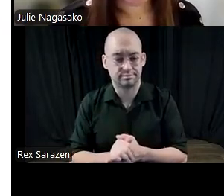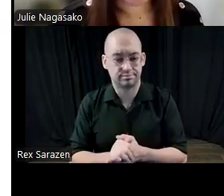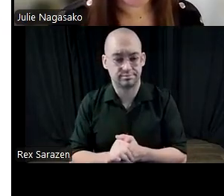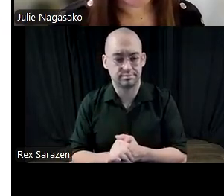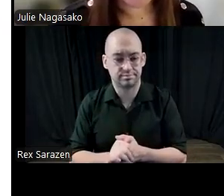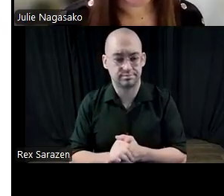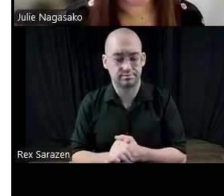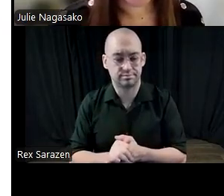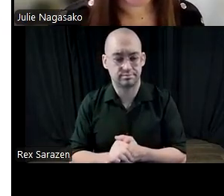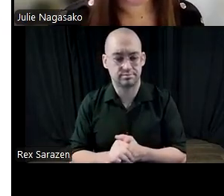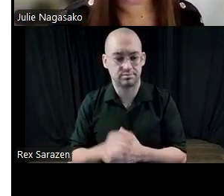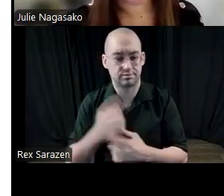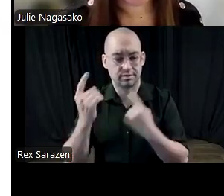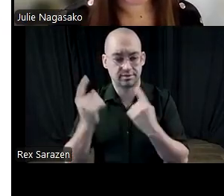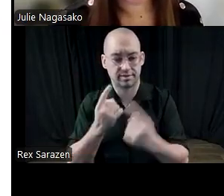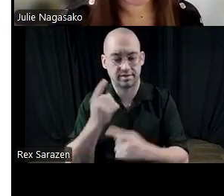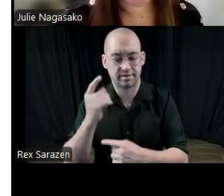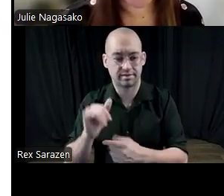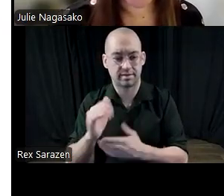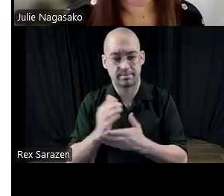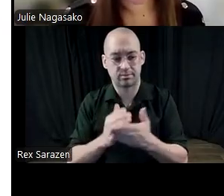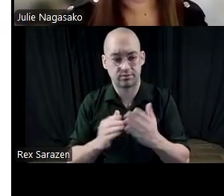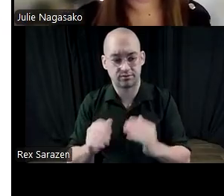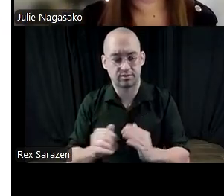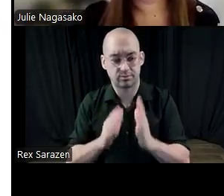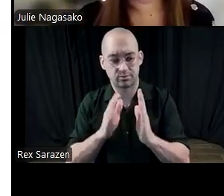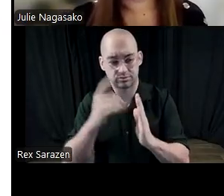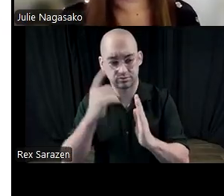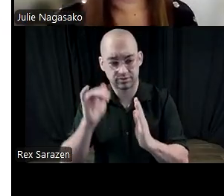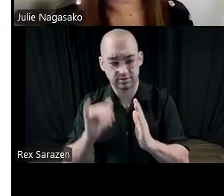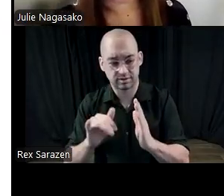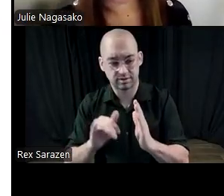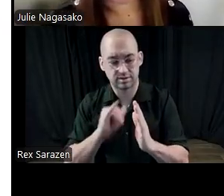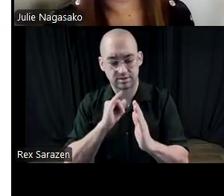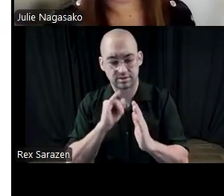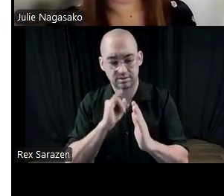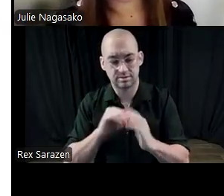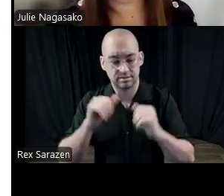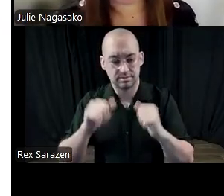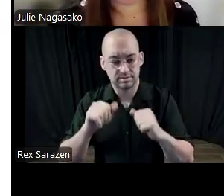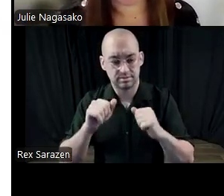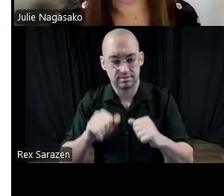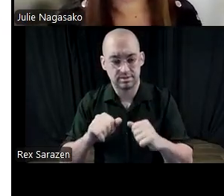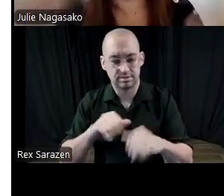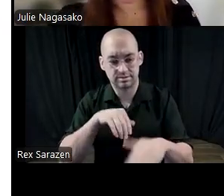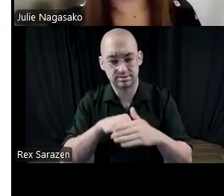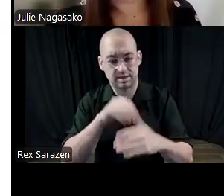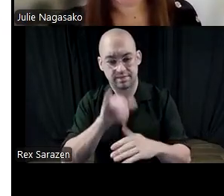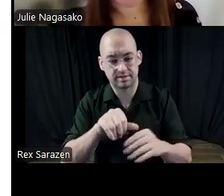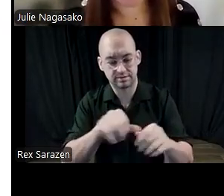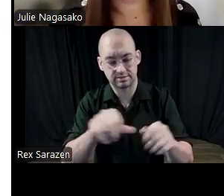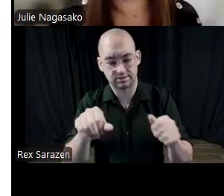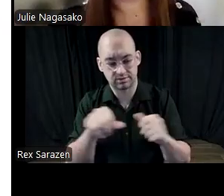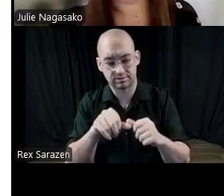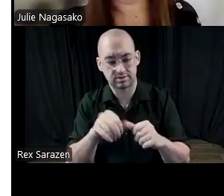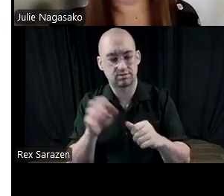And we're thinking that part of the approach for doing that would potentially be in these focus areas. And we've been getting feedback